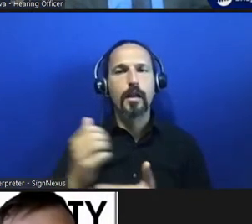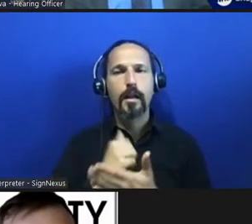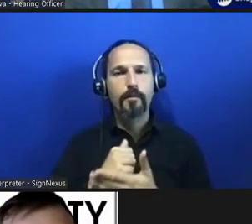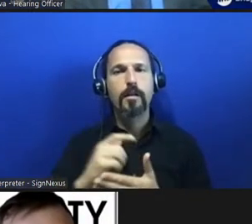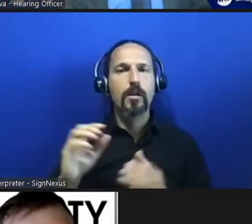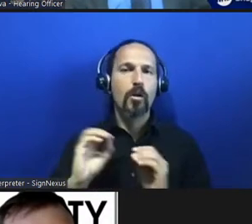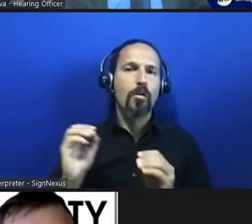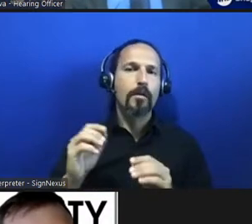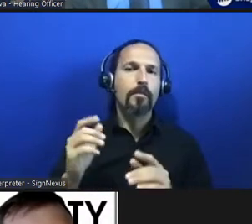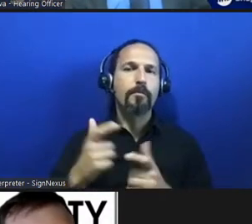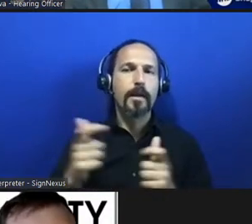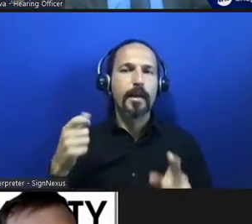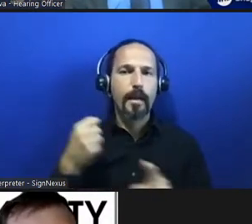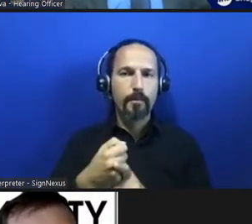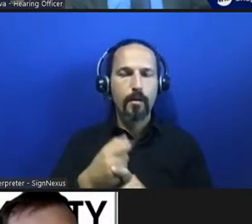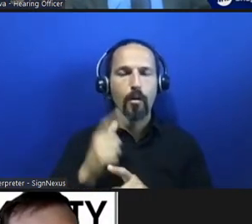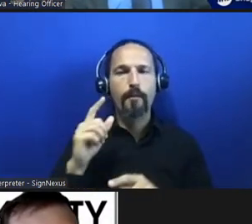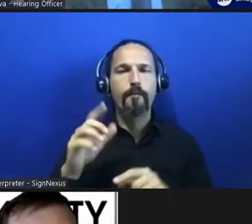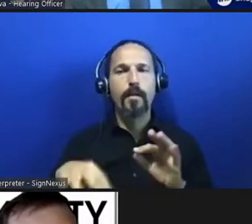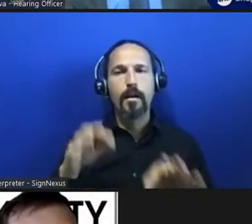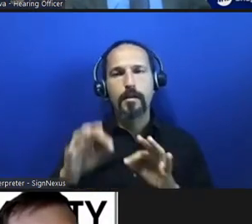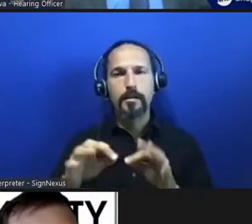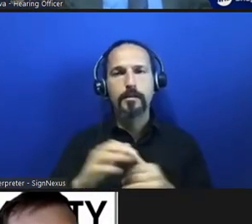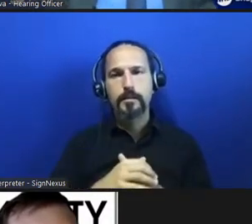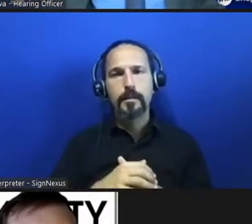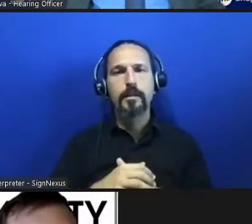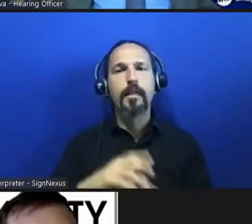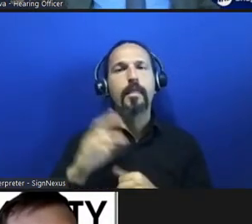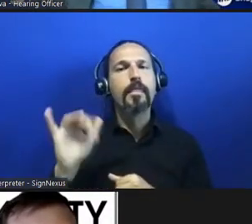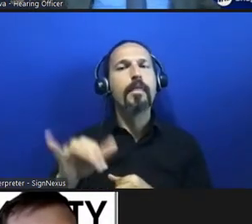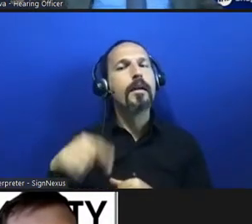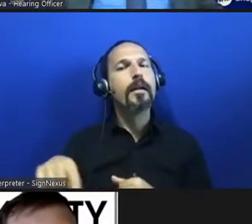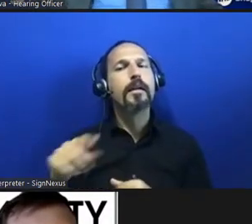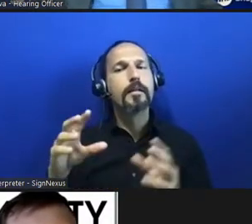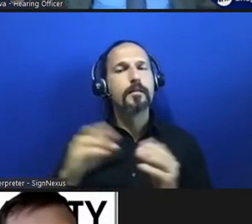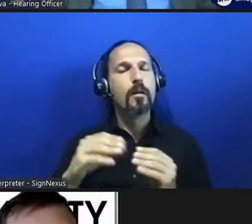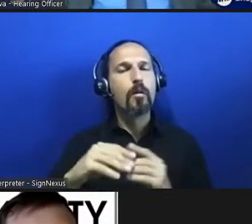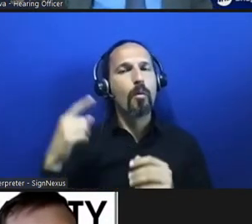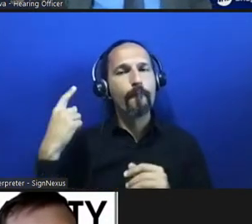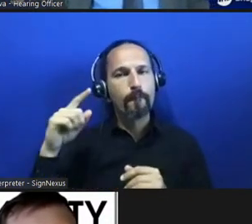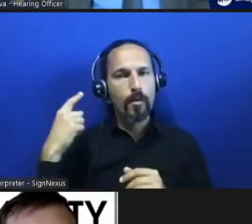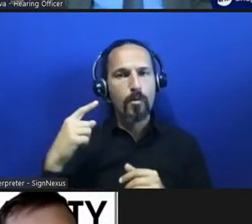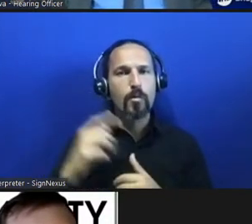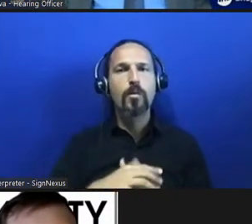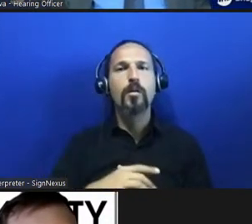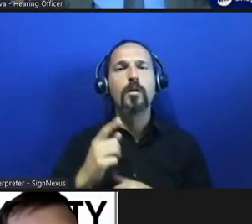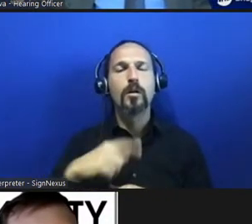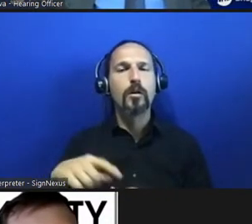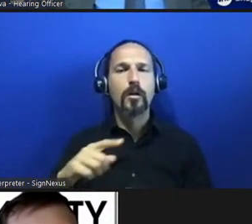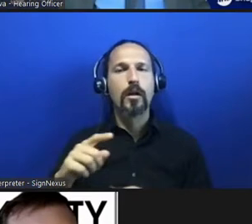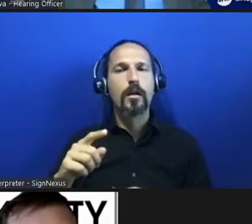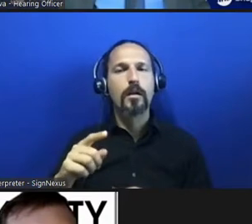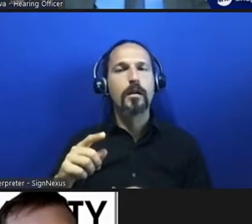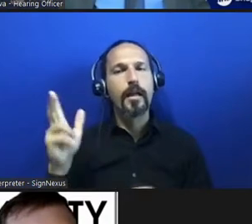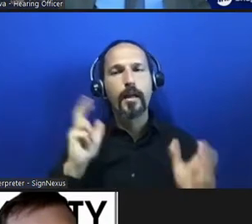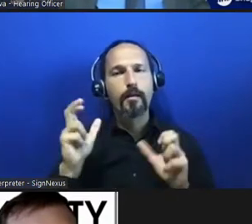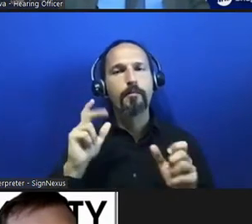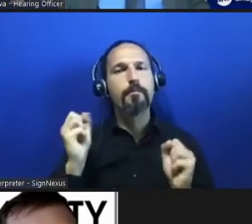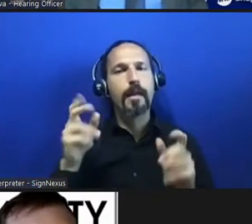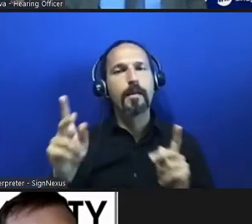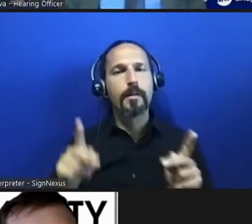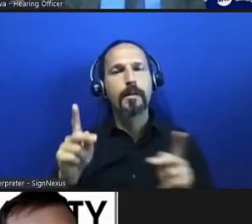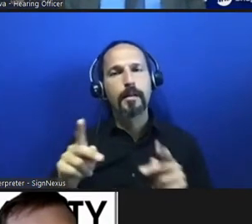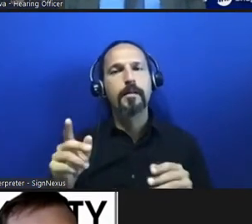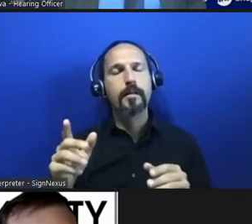no significant impact for finding or Fonzi that's what these hearings are supposed to be about yet I've listened to hundreds of people